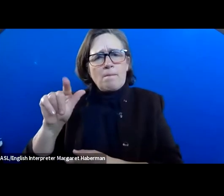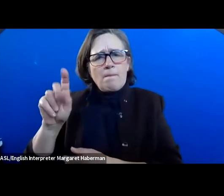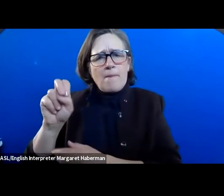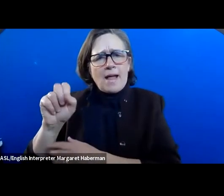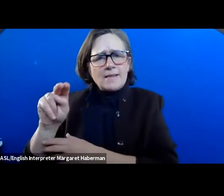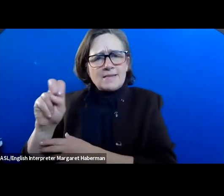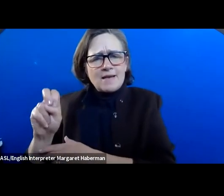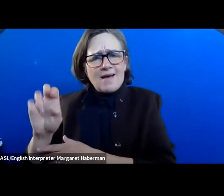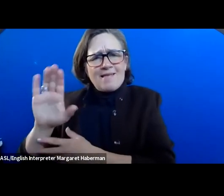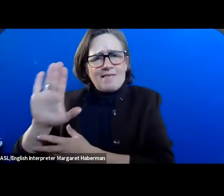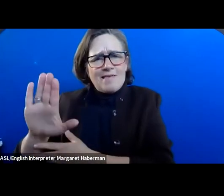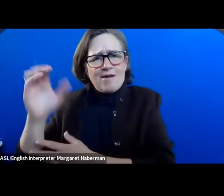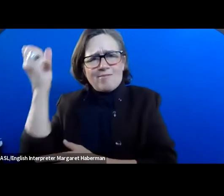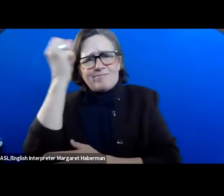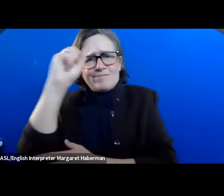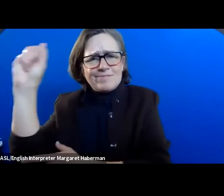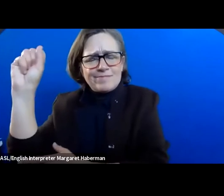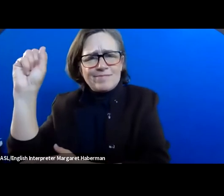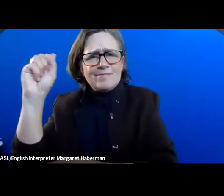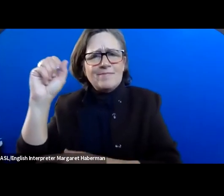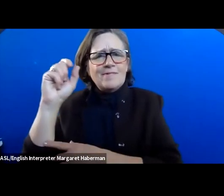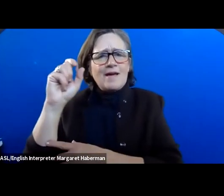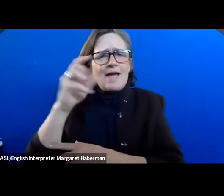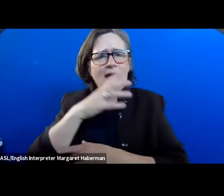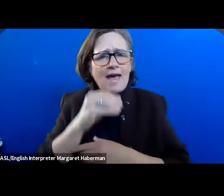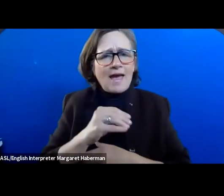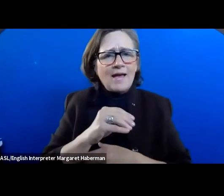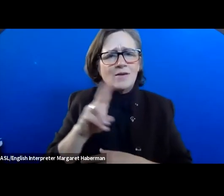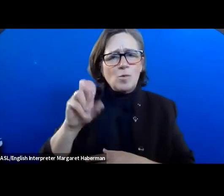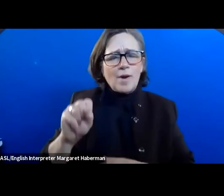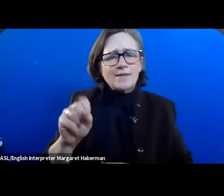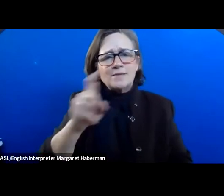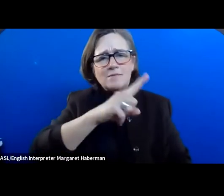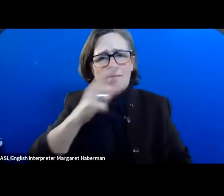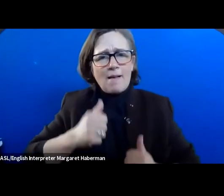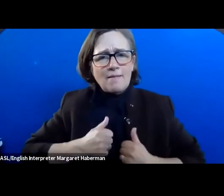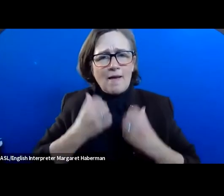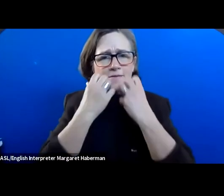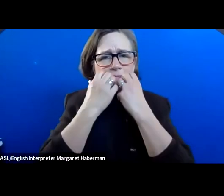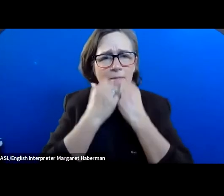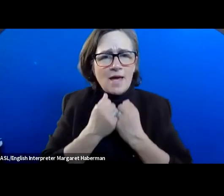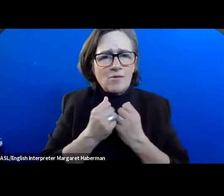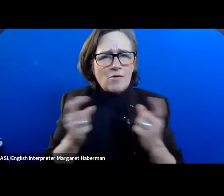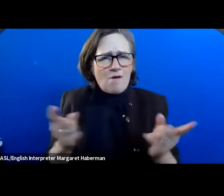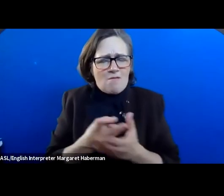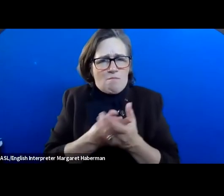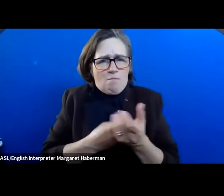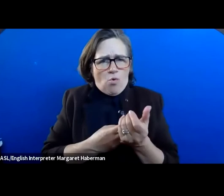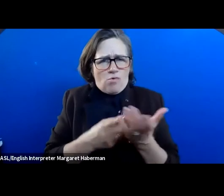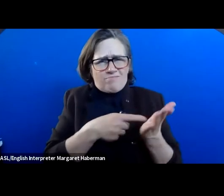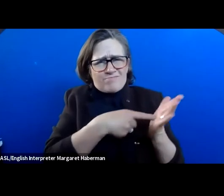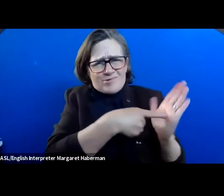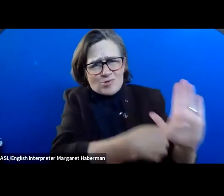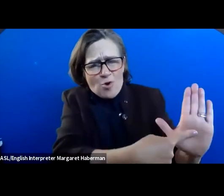a shift. And I do think that it is breaking through Zionist and